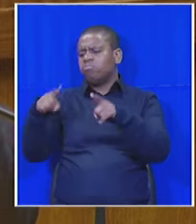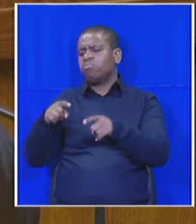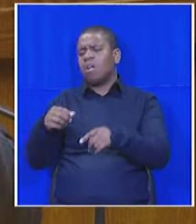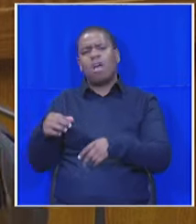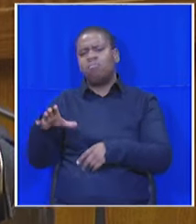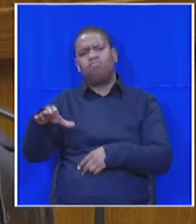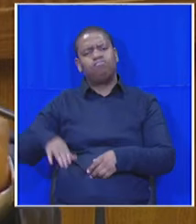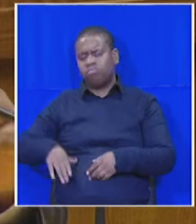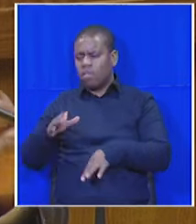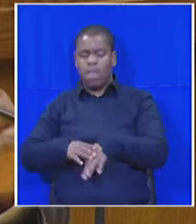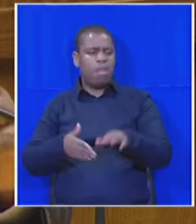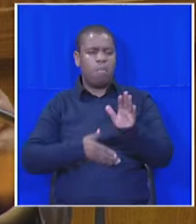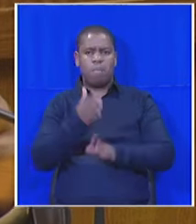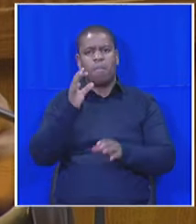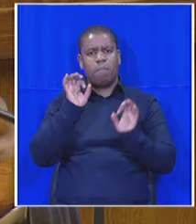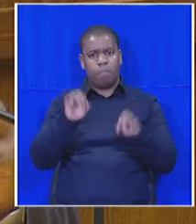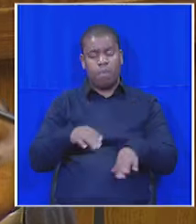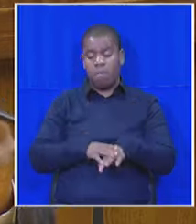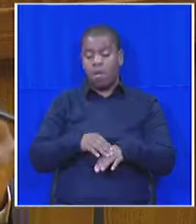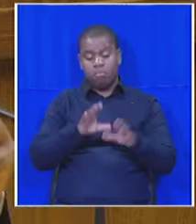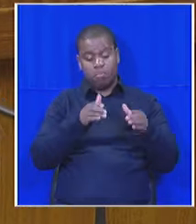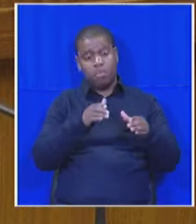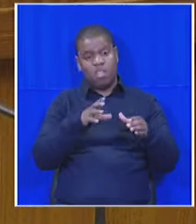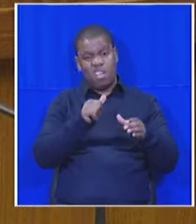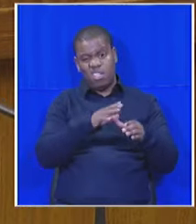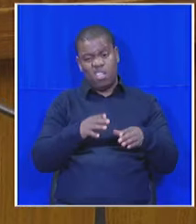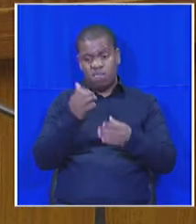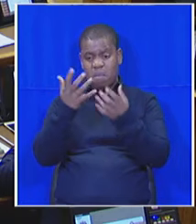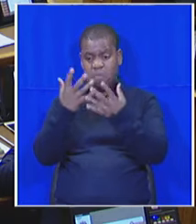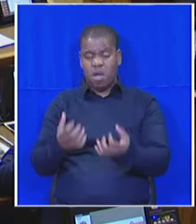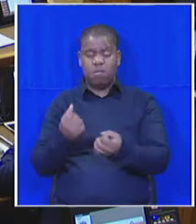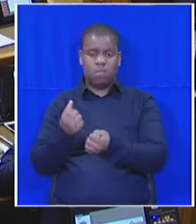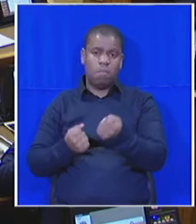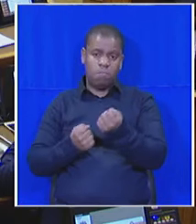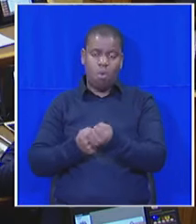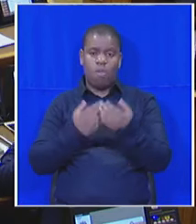And therefore, the African National Congress support this budget. Thank you very much.